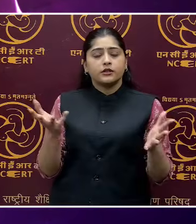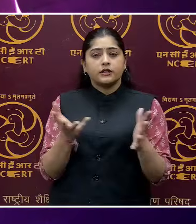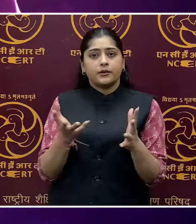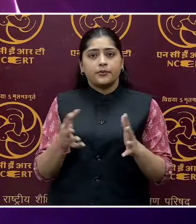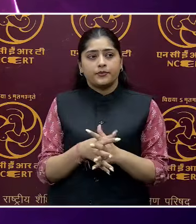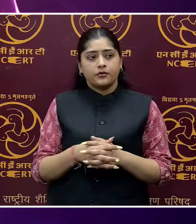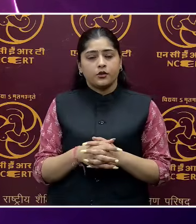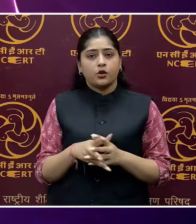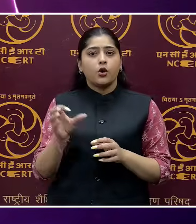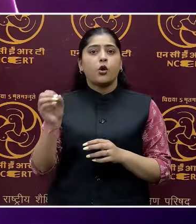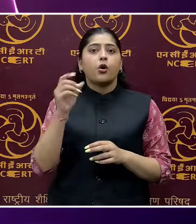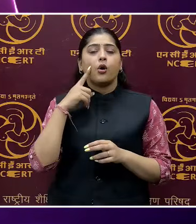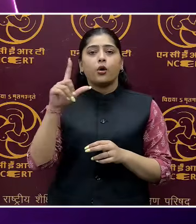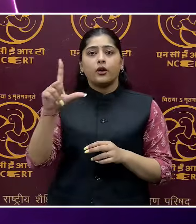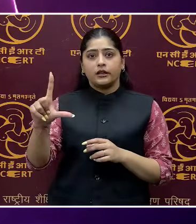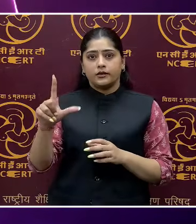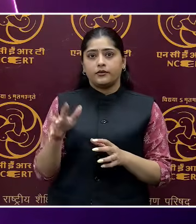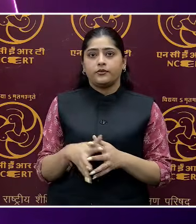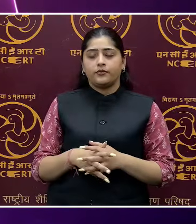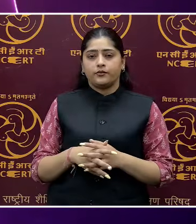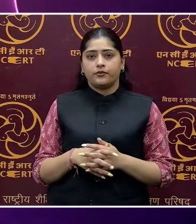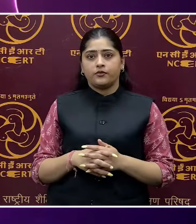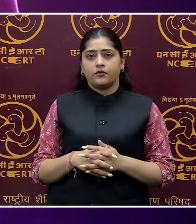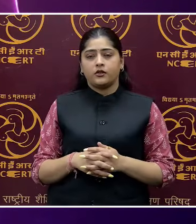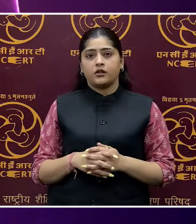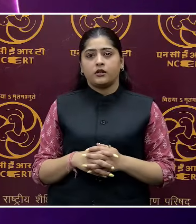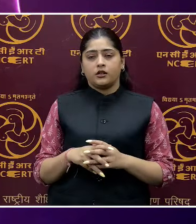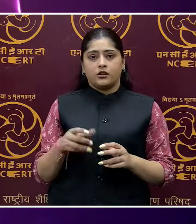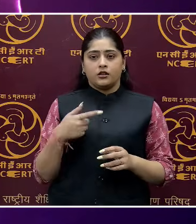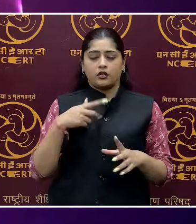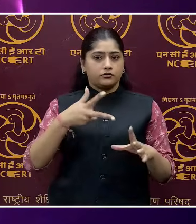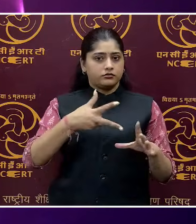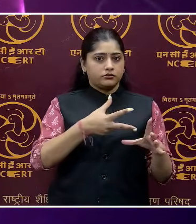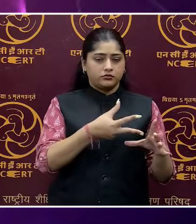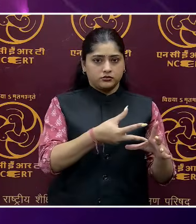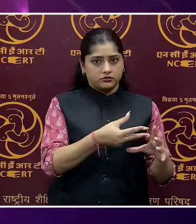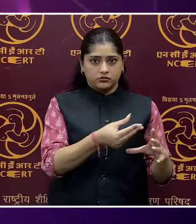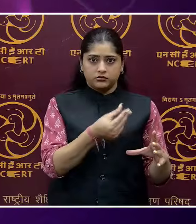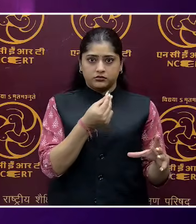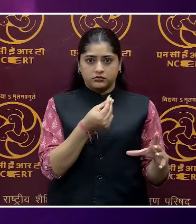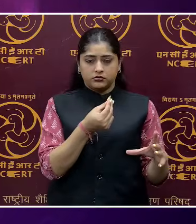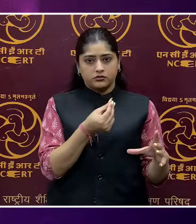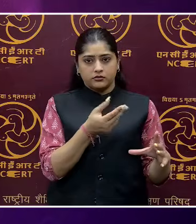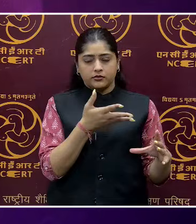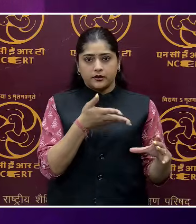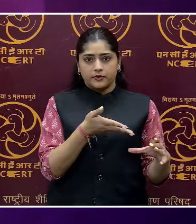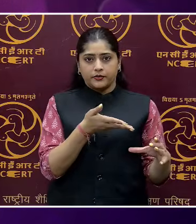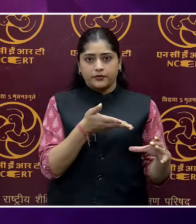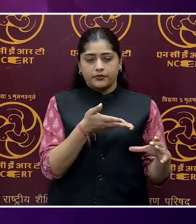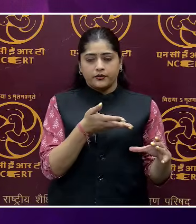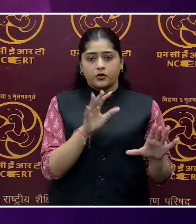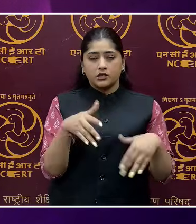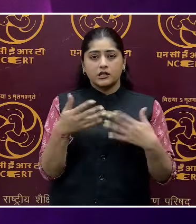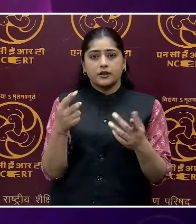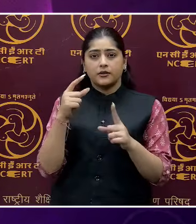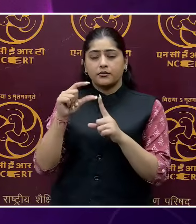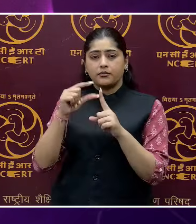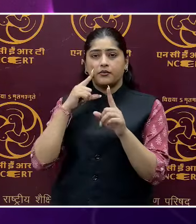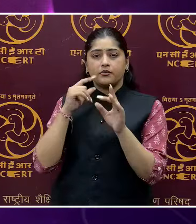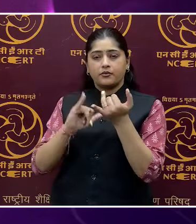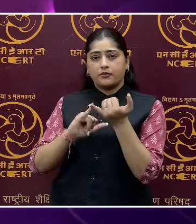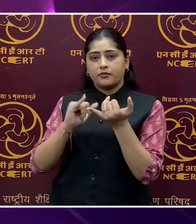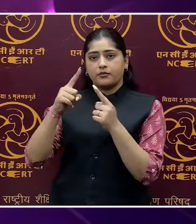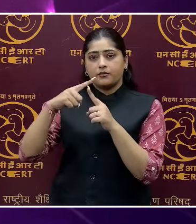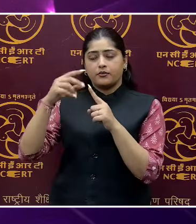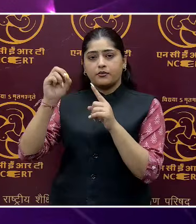panel oil. Click on the syringe, drag it to the oil. Now click on the piston.